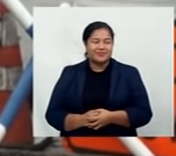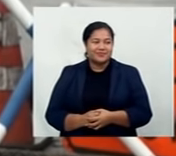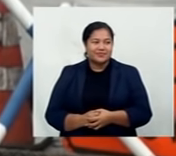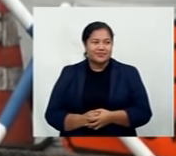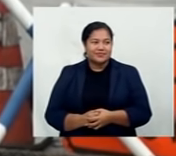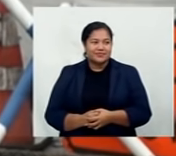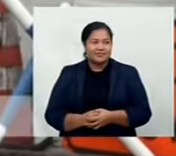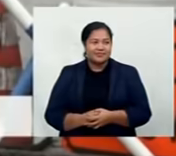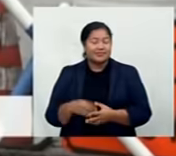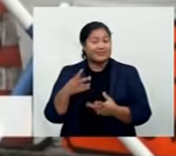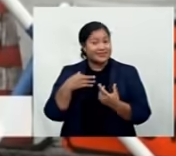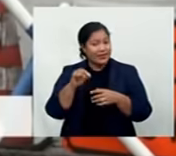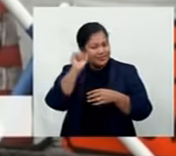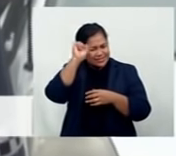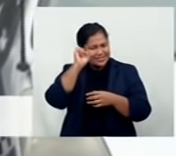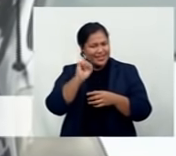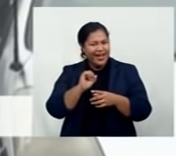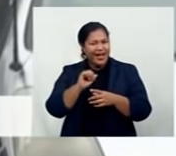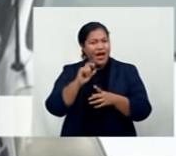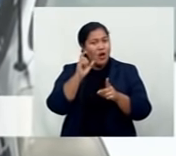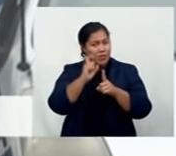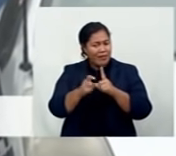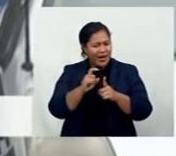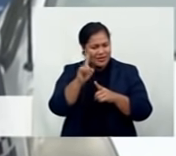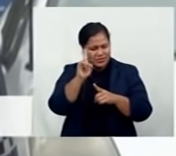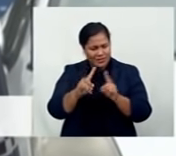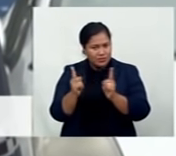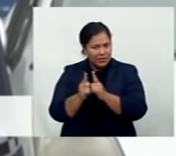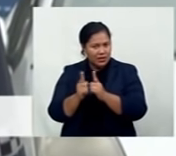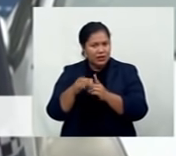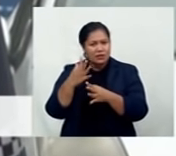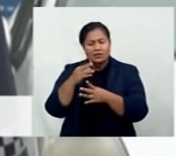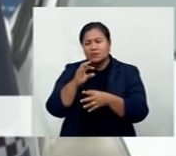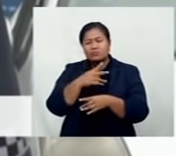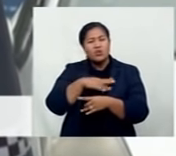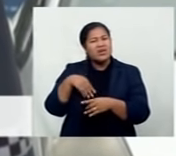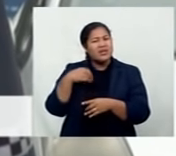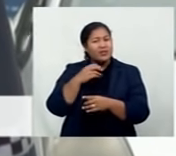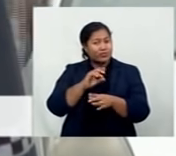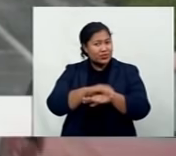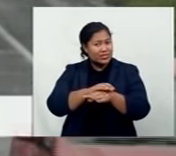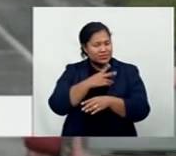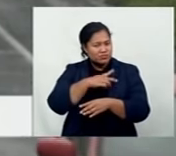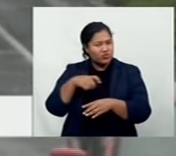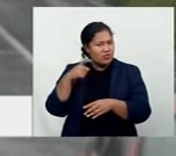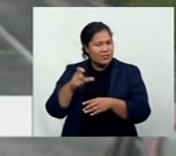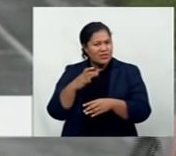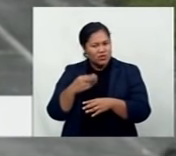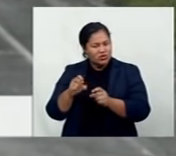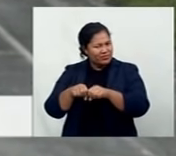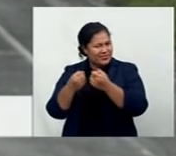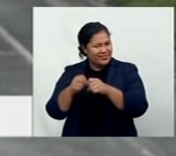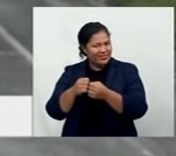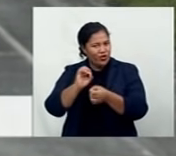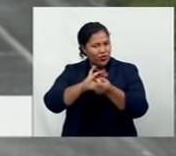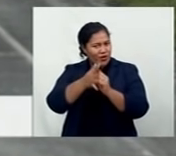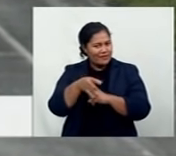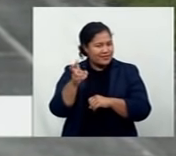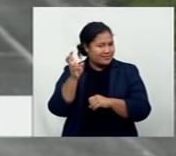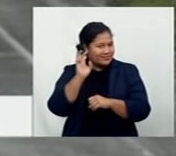Meeting his senior command today, the Police Commissioner has issued a directive to clamp down on breaches of COVID